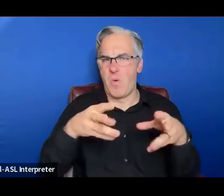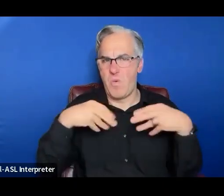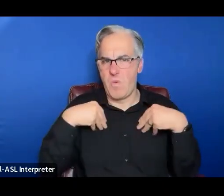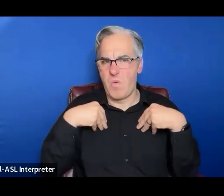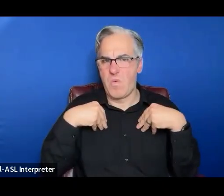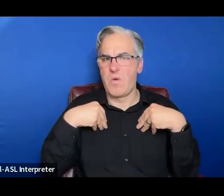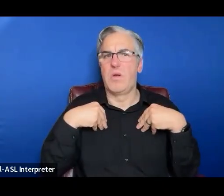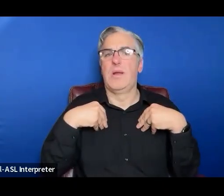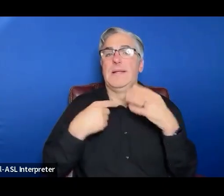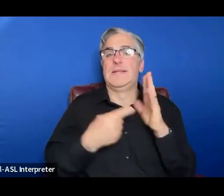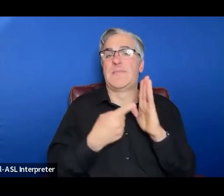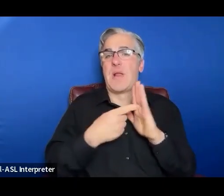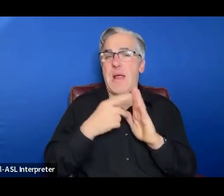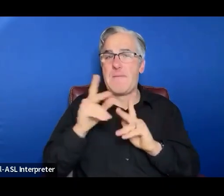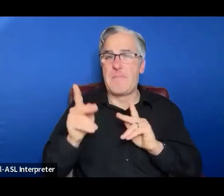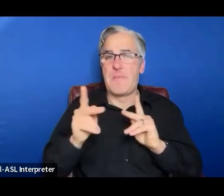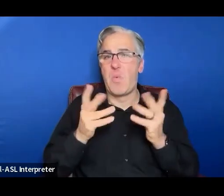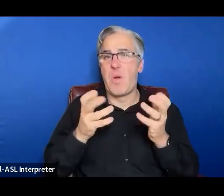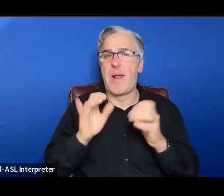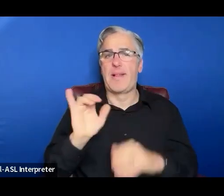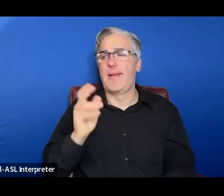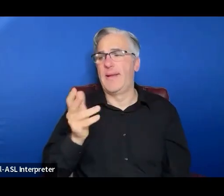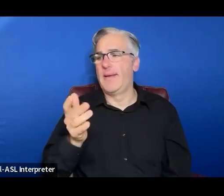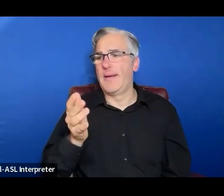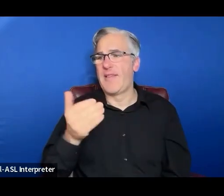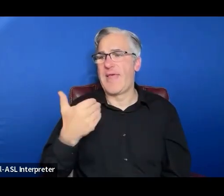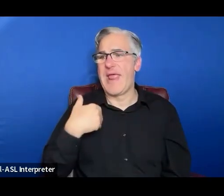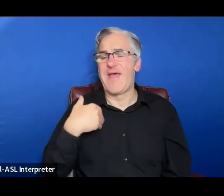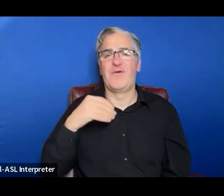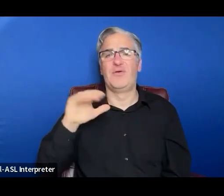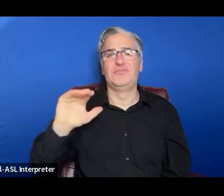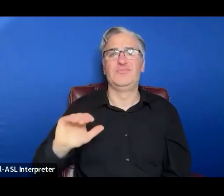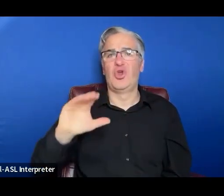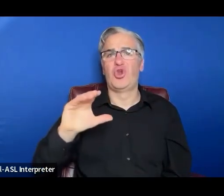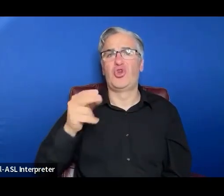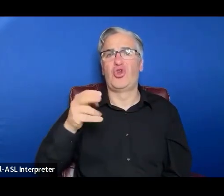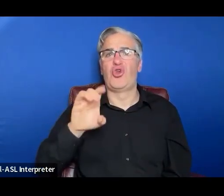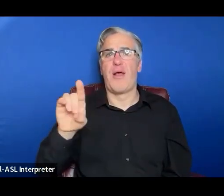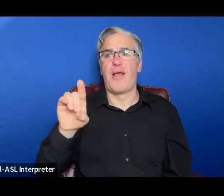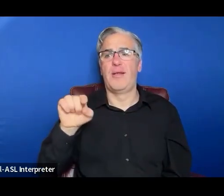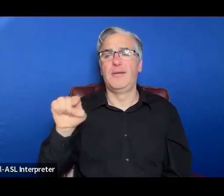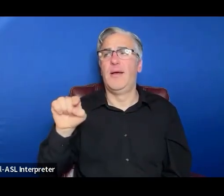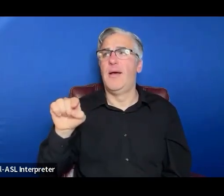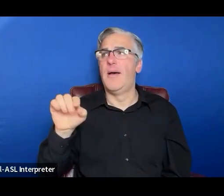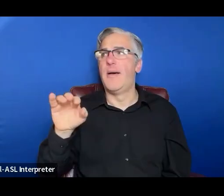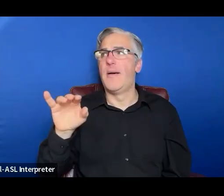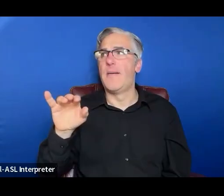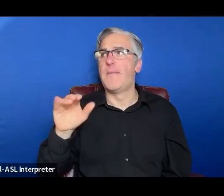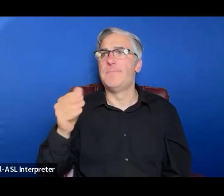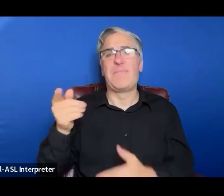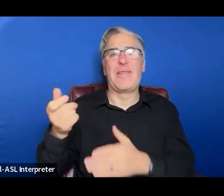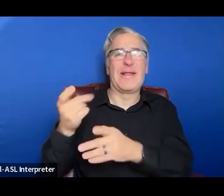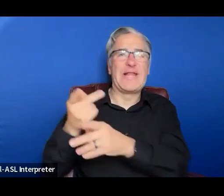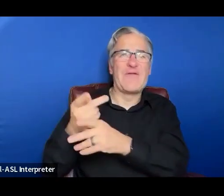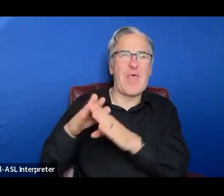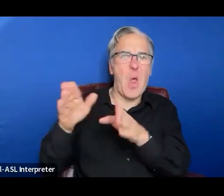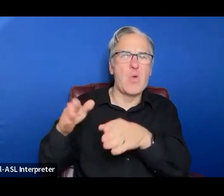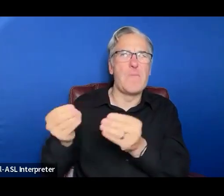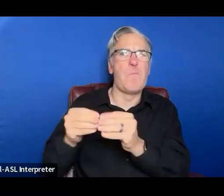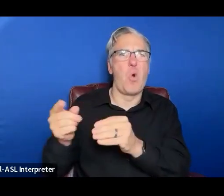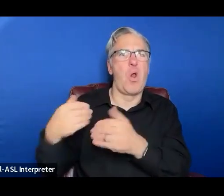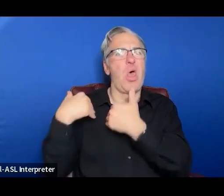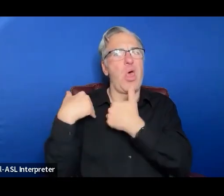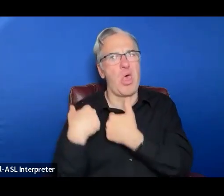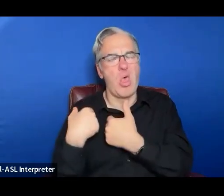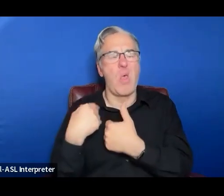people want to, for example, they have a child that maybe takes care of the house more, or